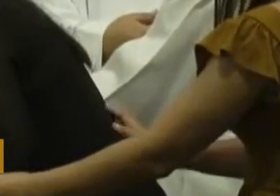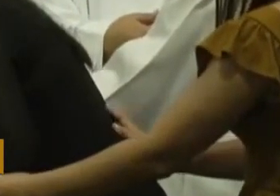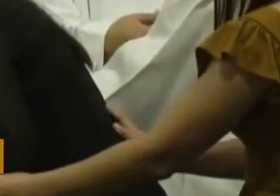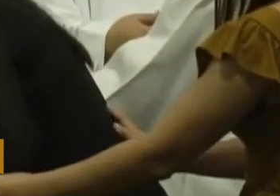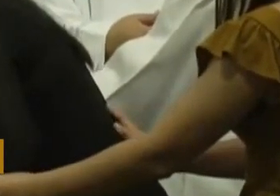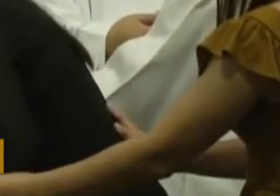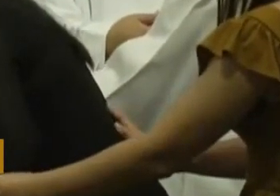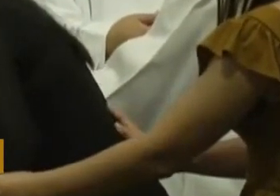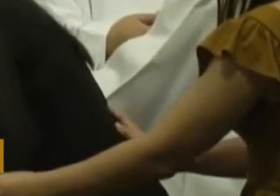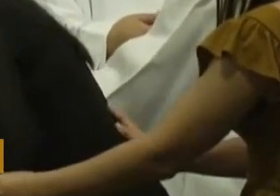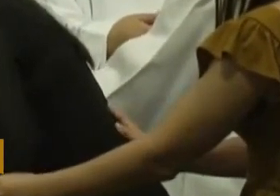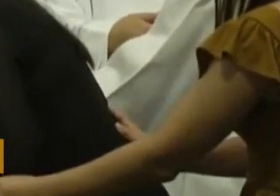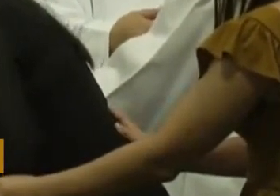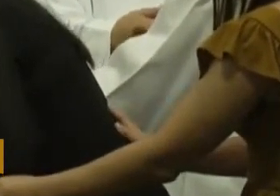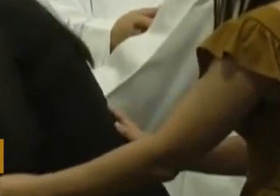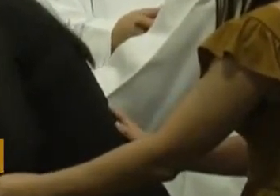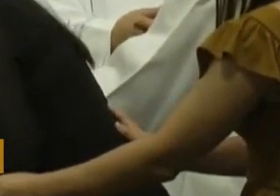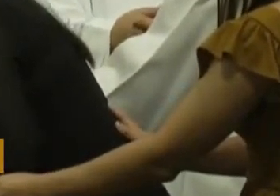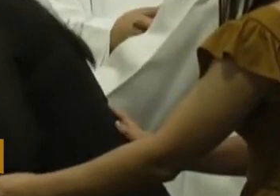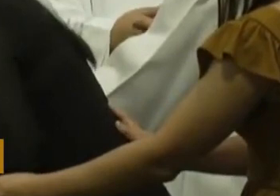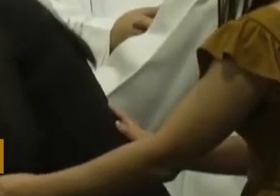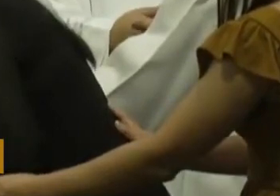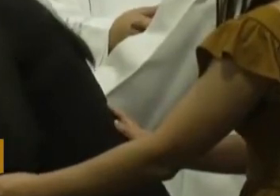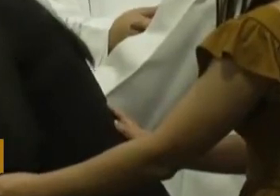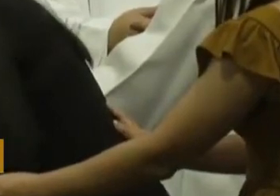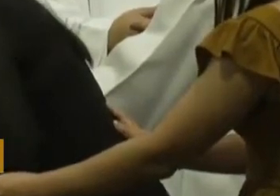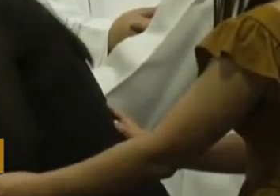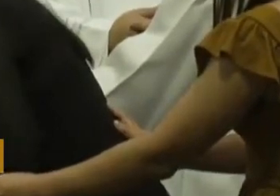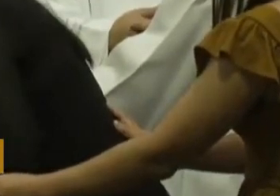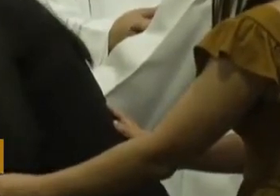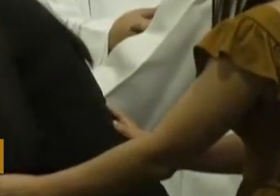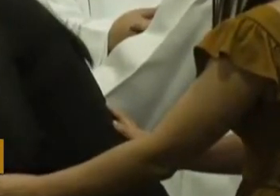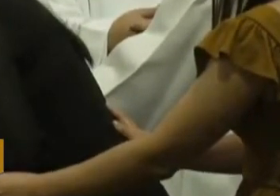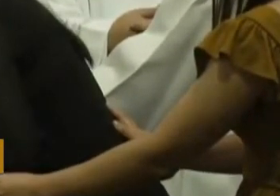I baptize you in the name of the Father